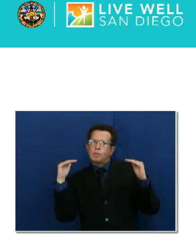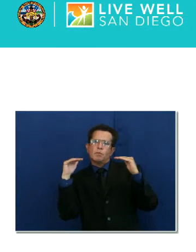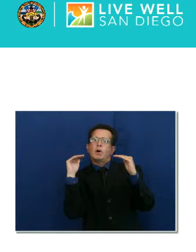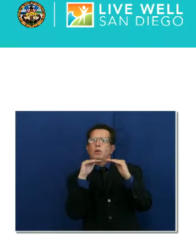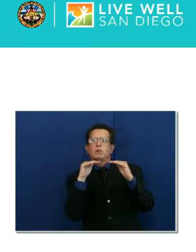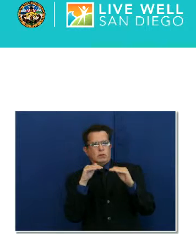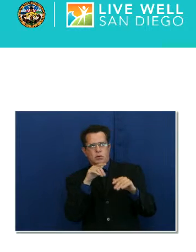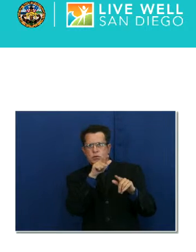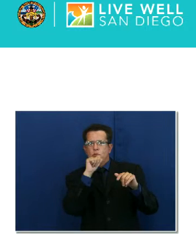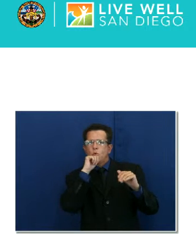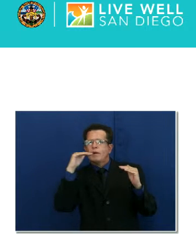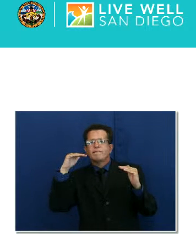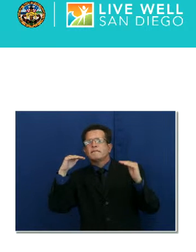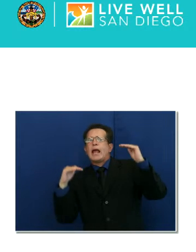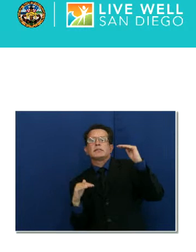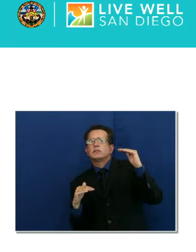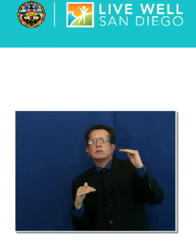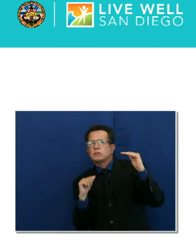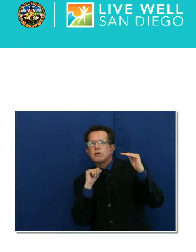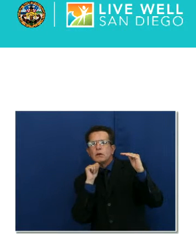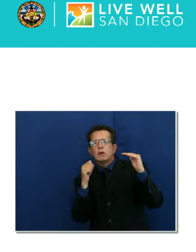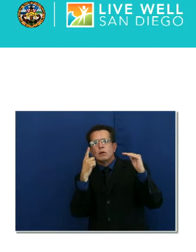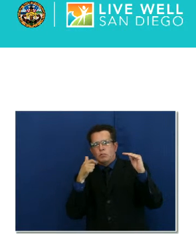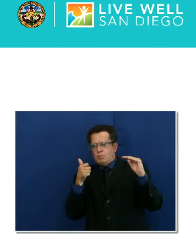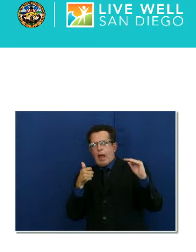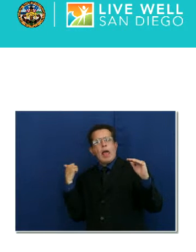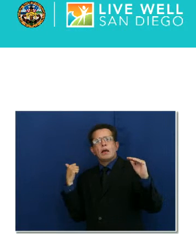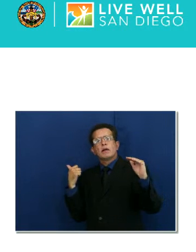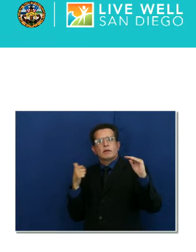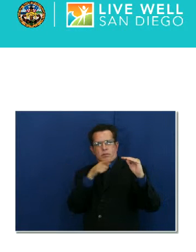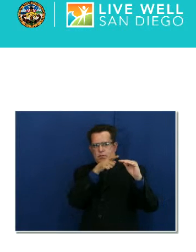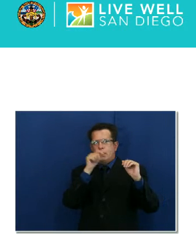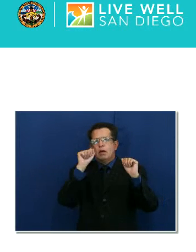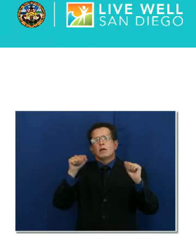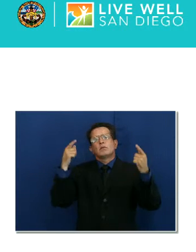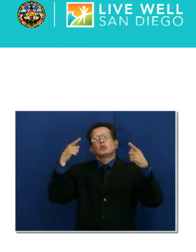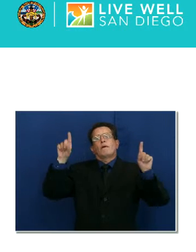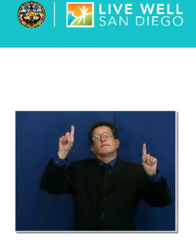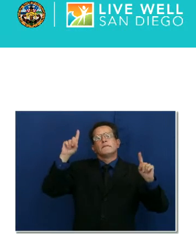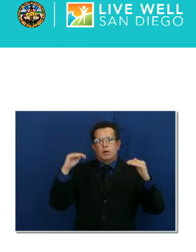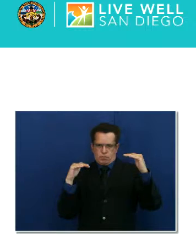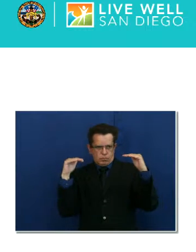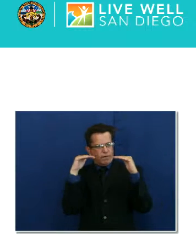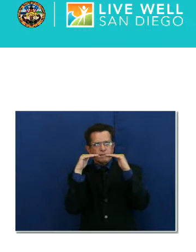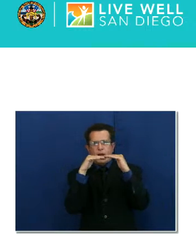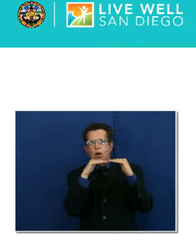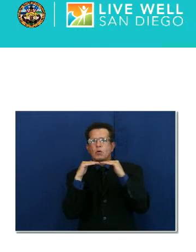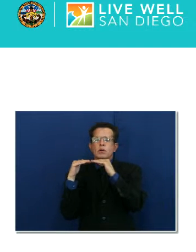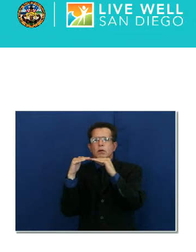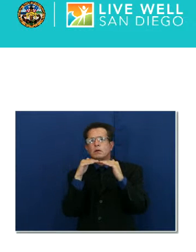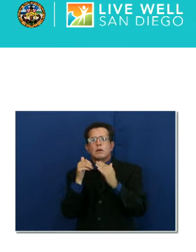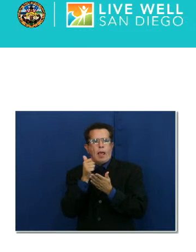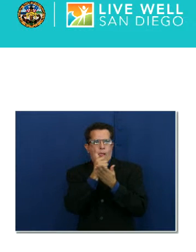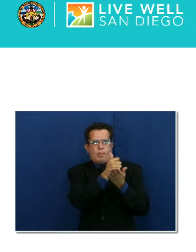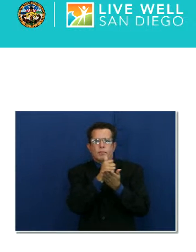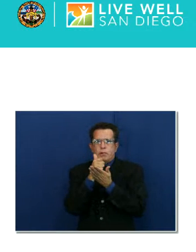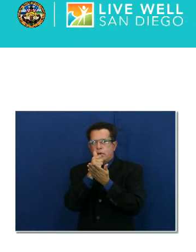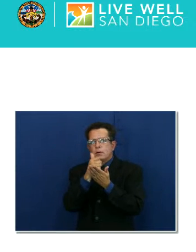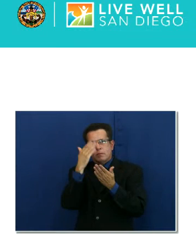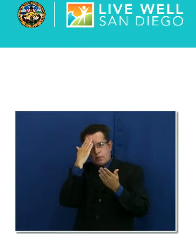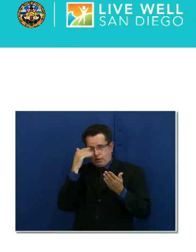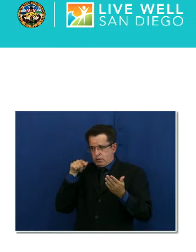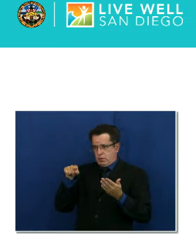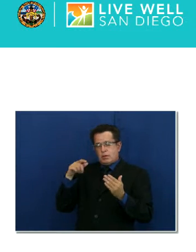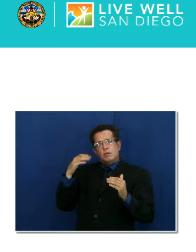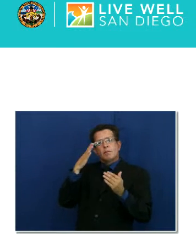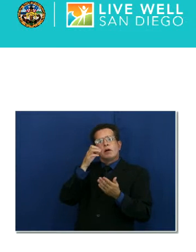no one is disadvantaged from achieving this potential because of social position or